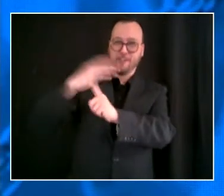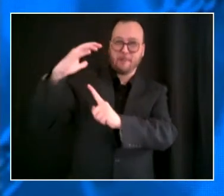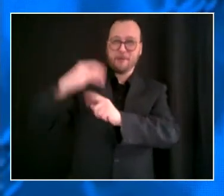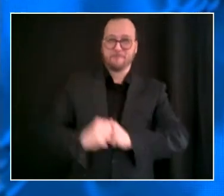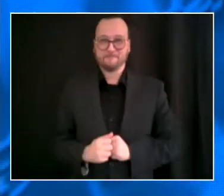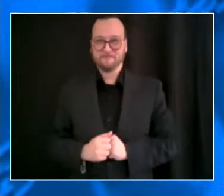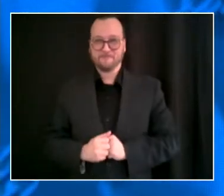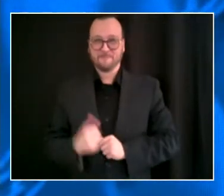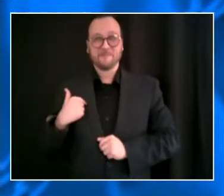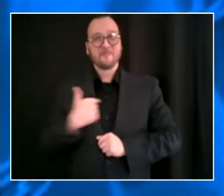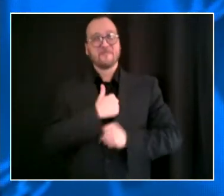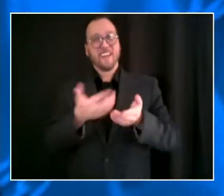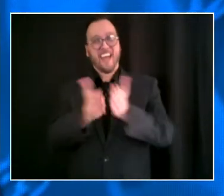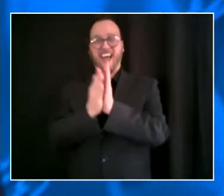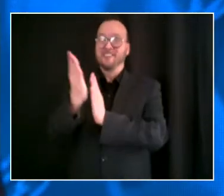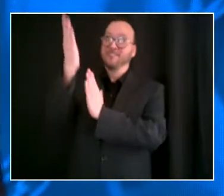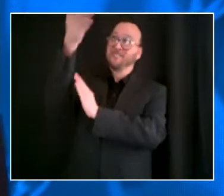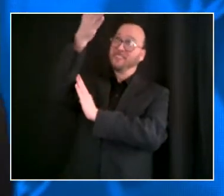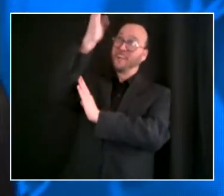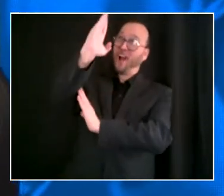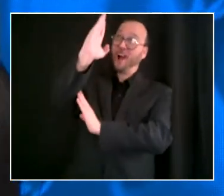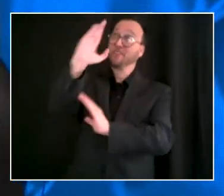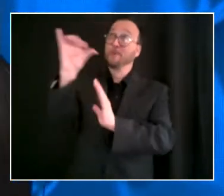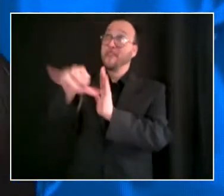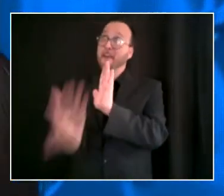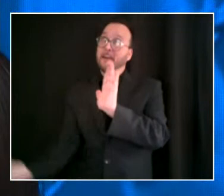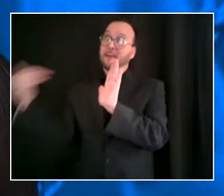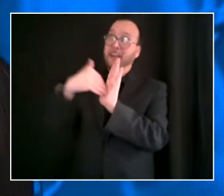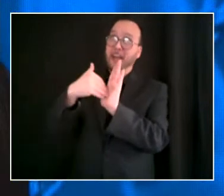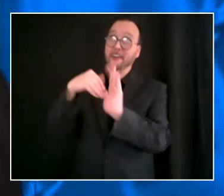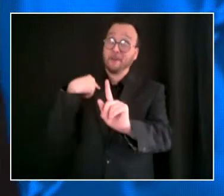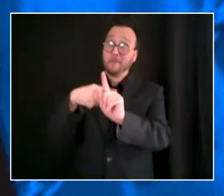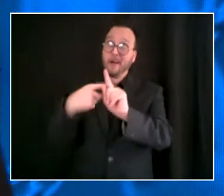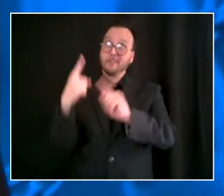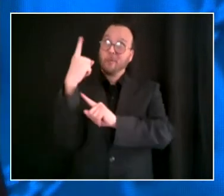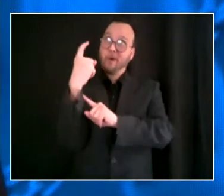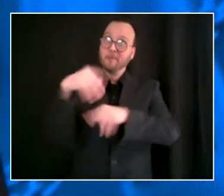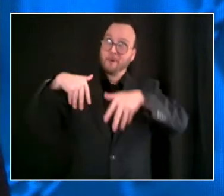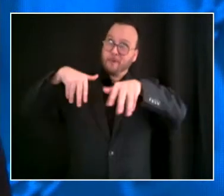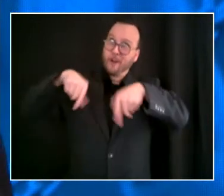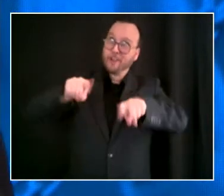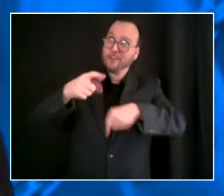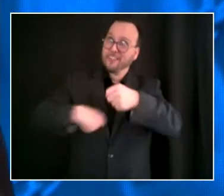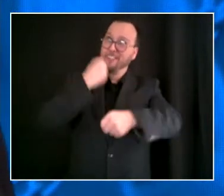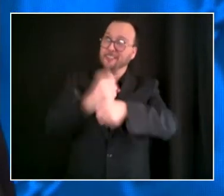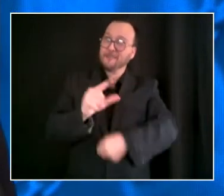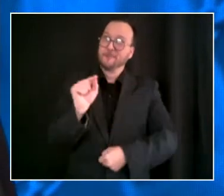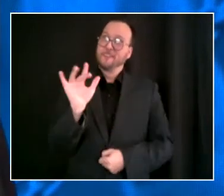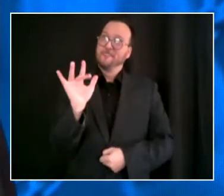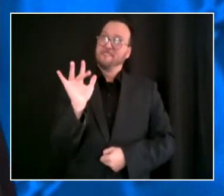we ask you, God, for a repeat and another parade in 2025.